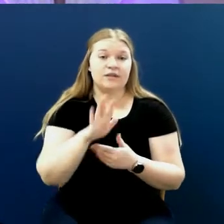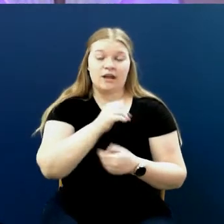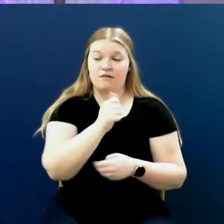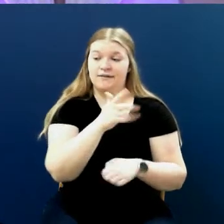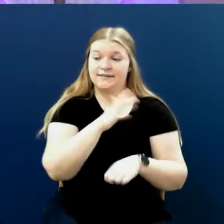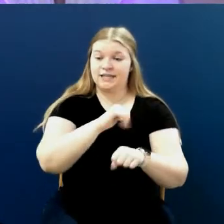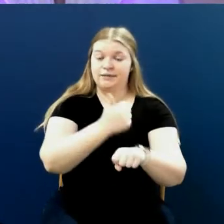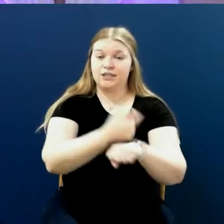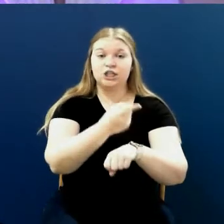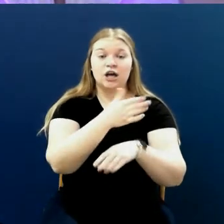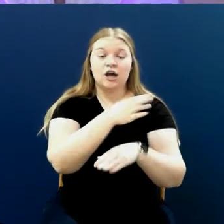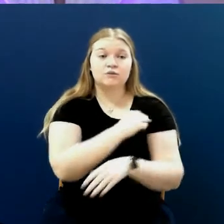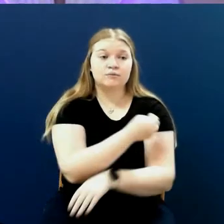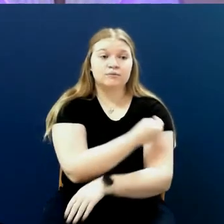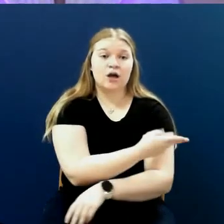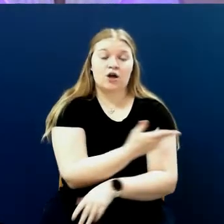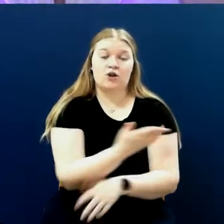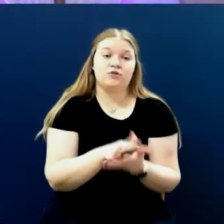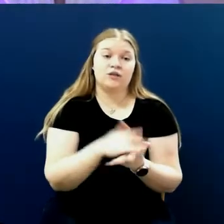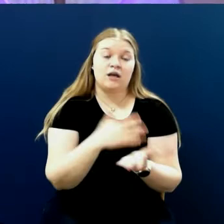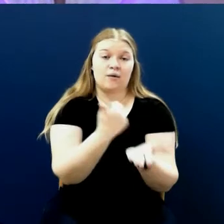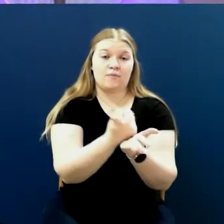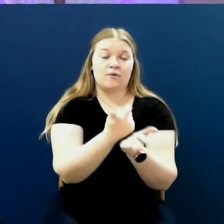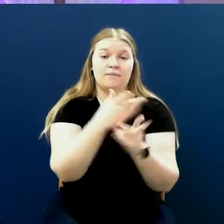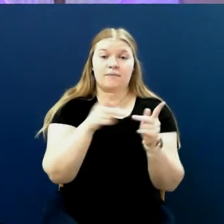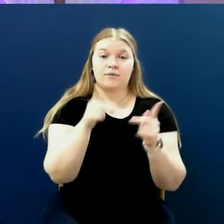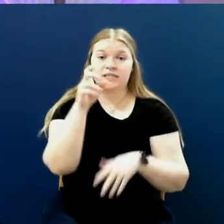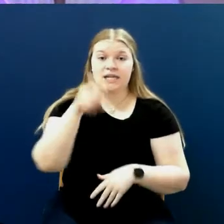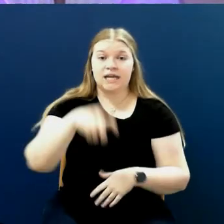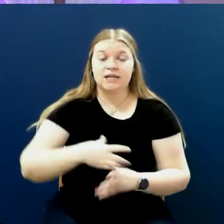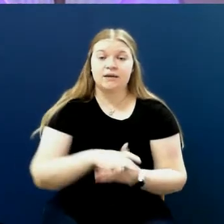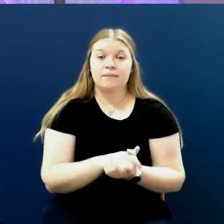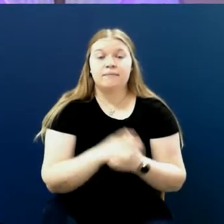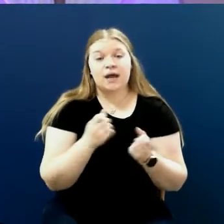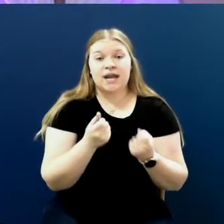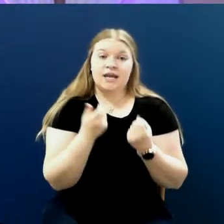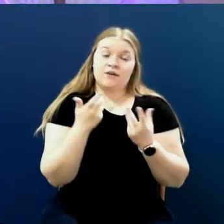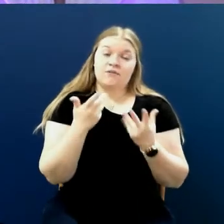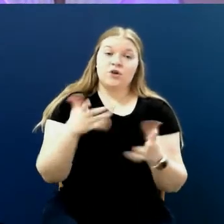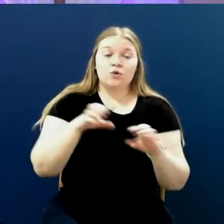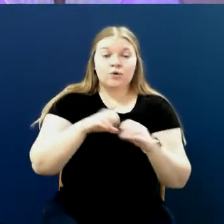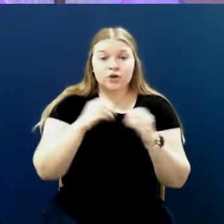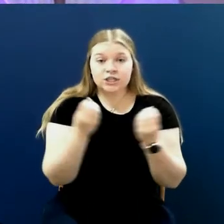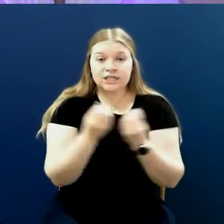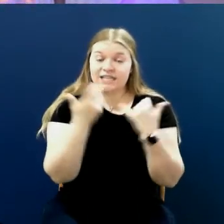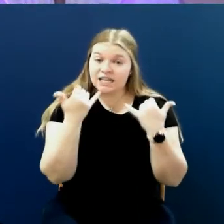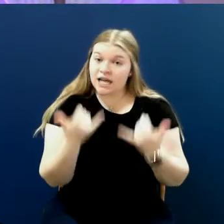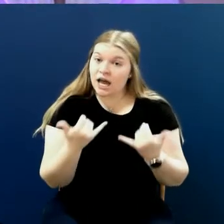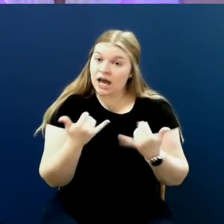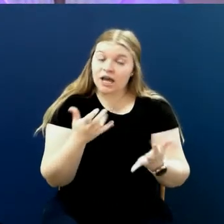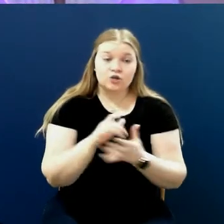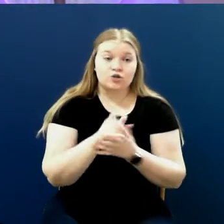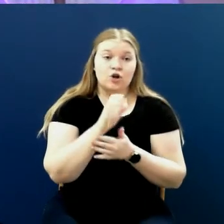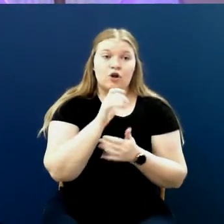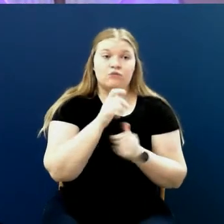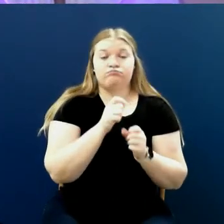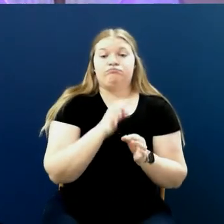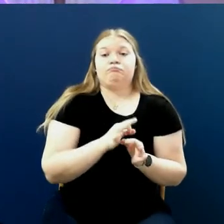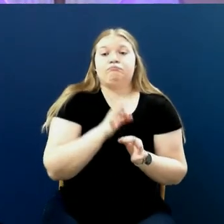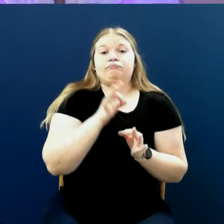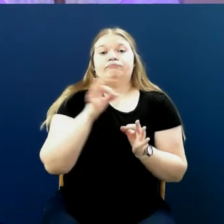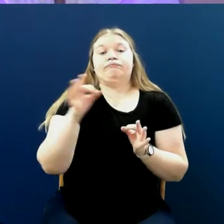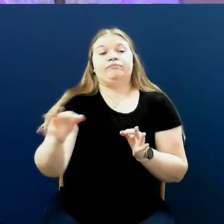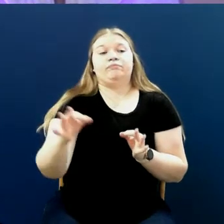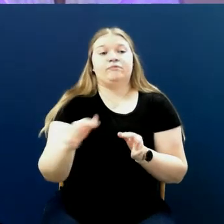to minister to people's needs. Now, many of those organizations today are far from the